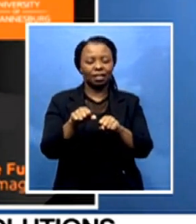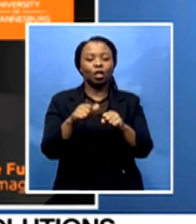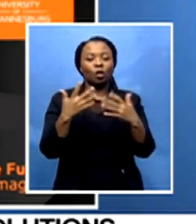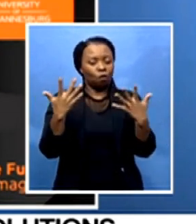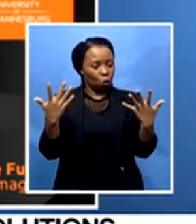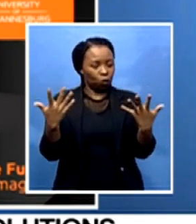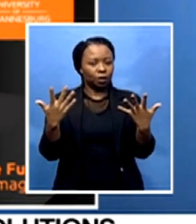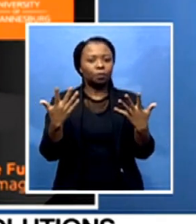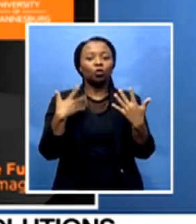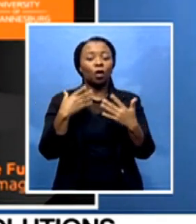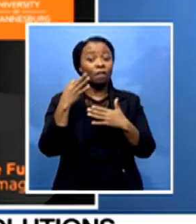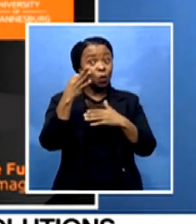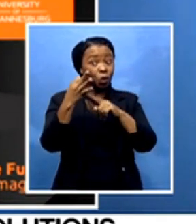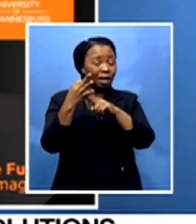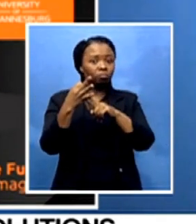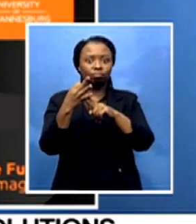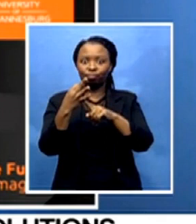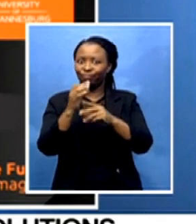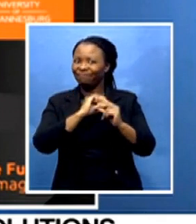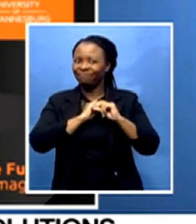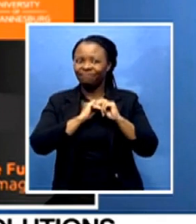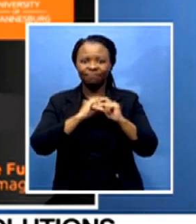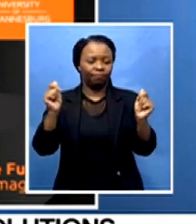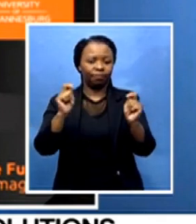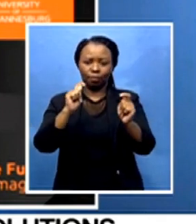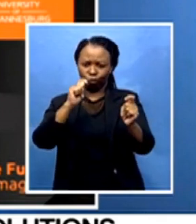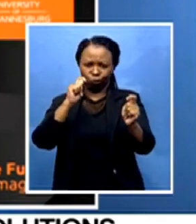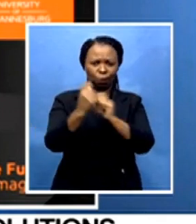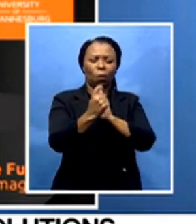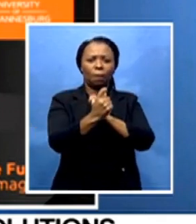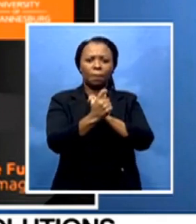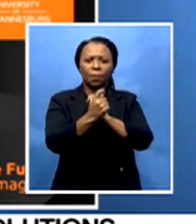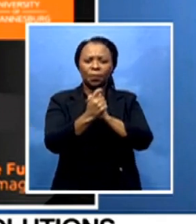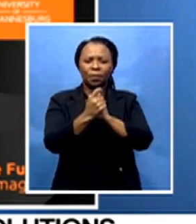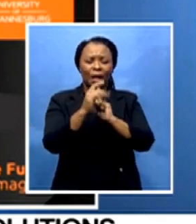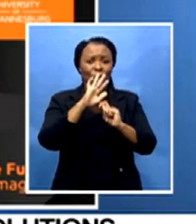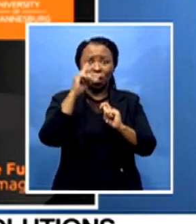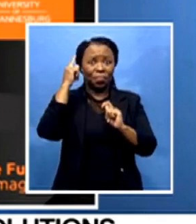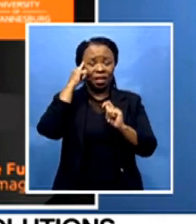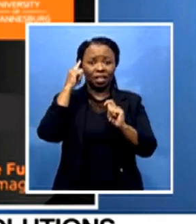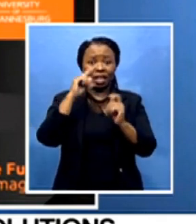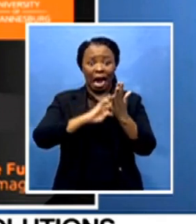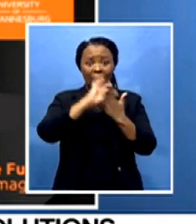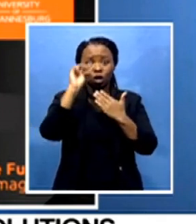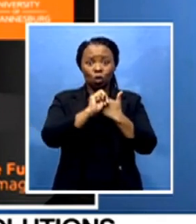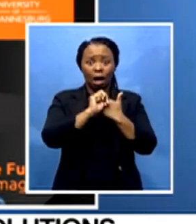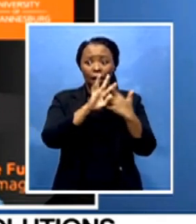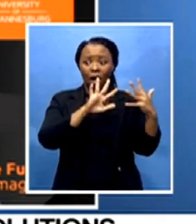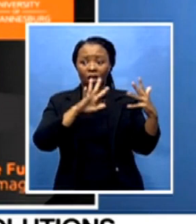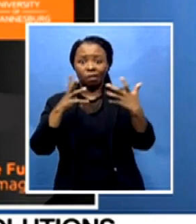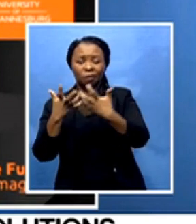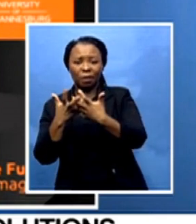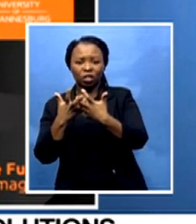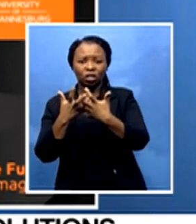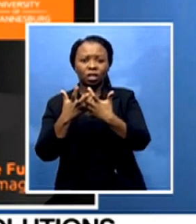rapidly. I don't think we will ever have a curriculum that enables us to prepare children fully for